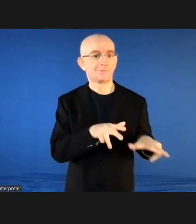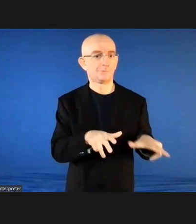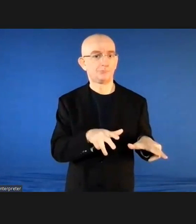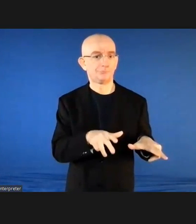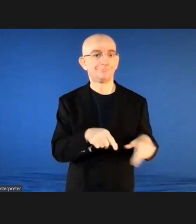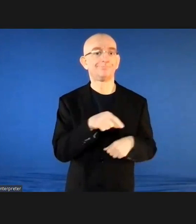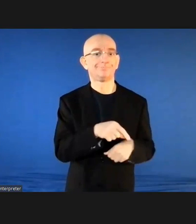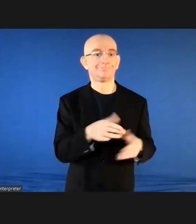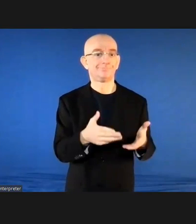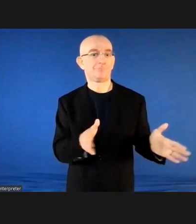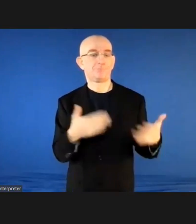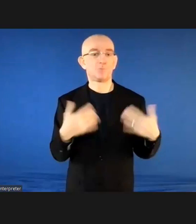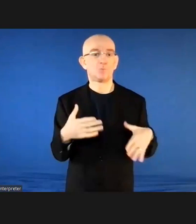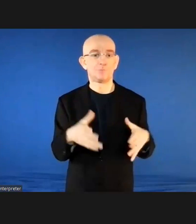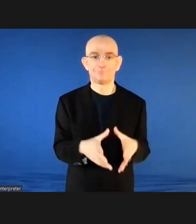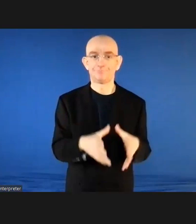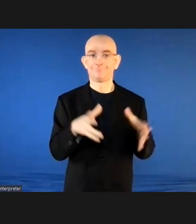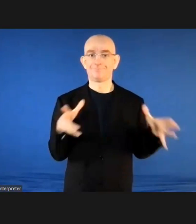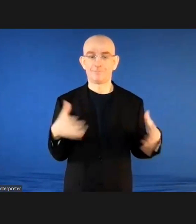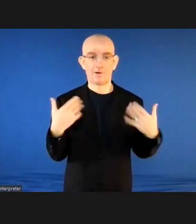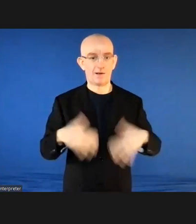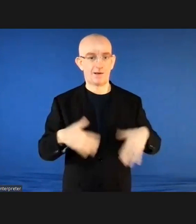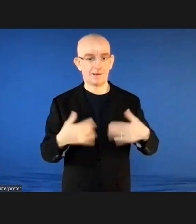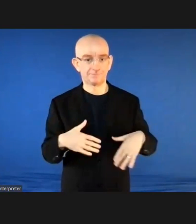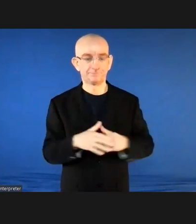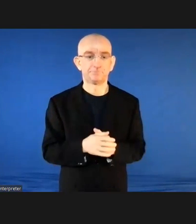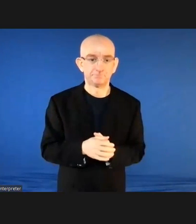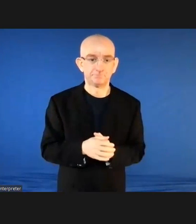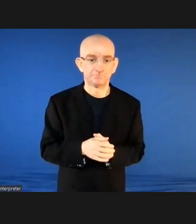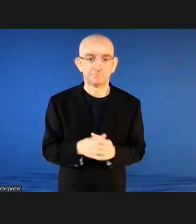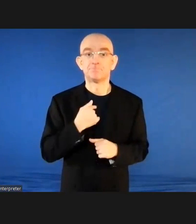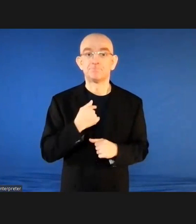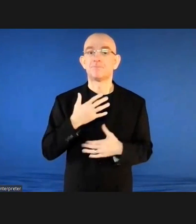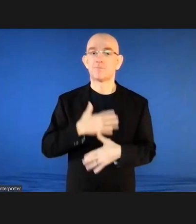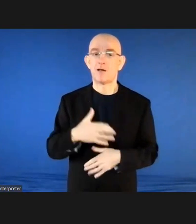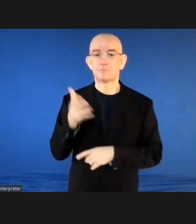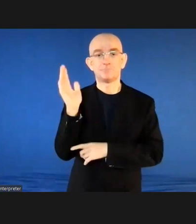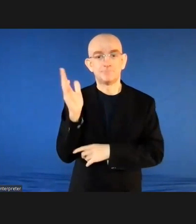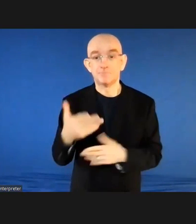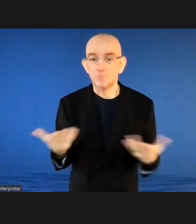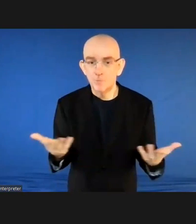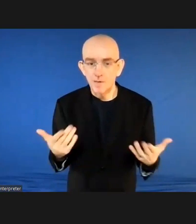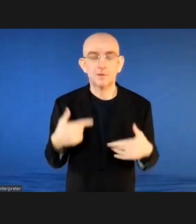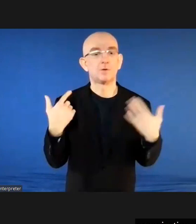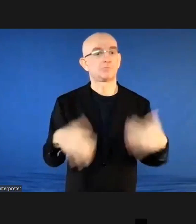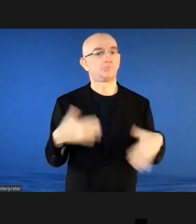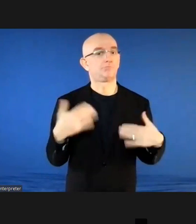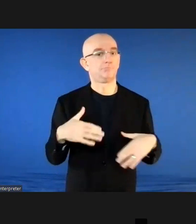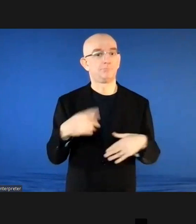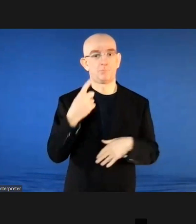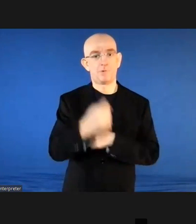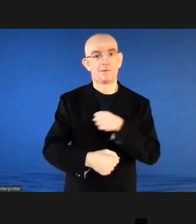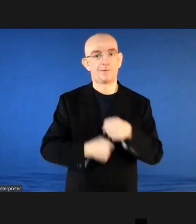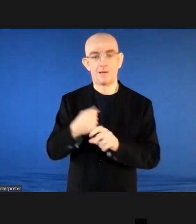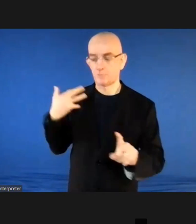start by acknowledging what a difficult year it has been for civil society. It's been a tough year for everyone,